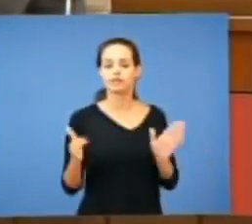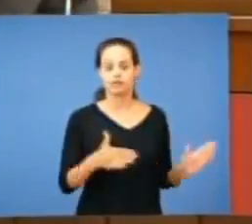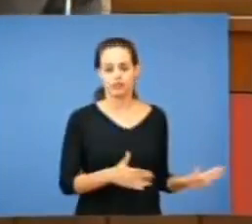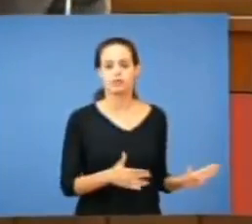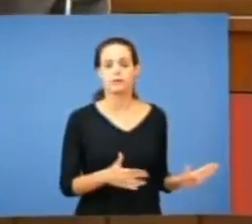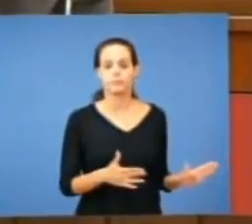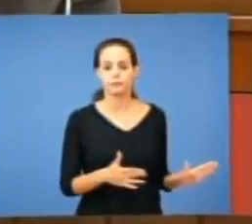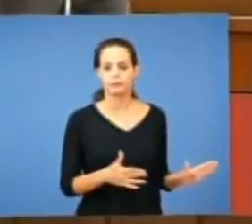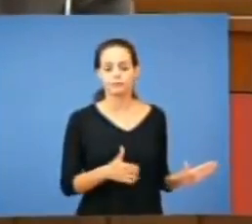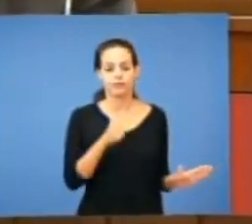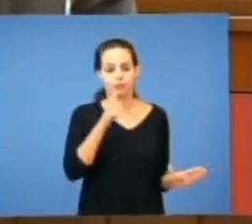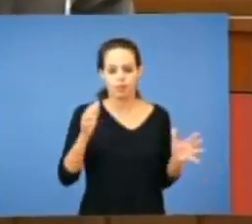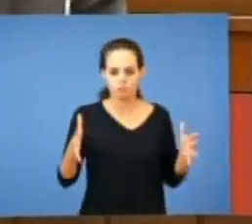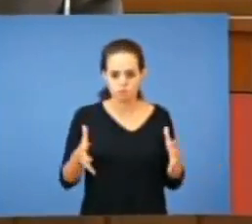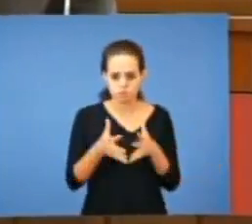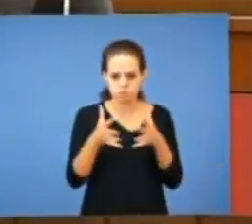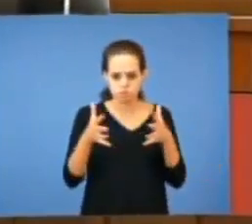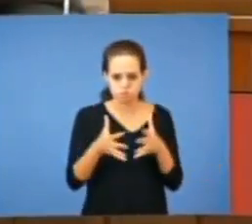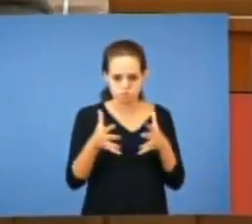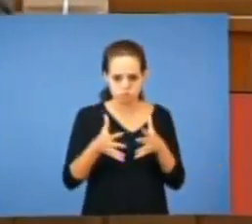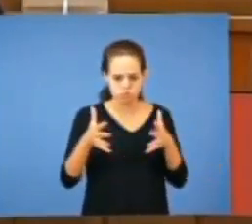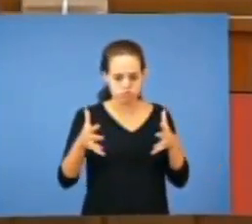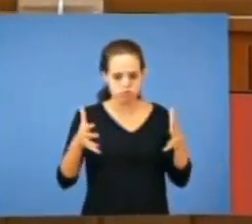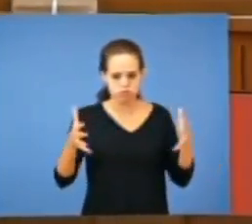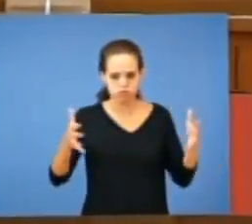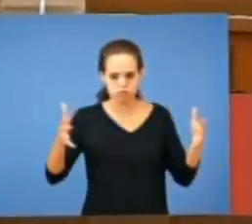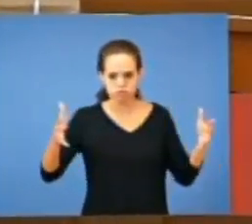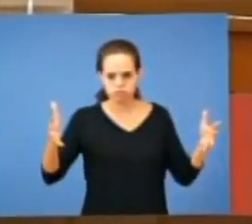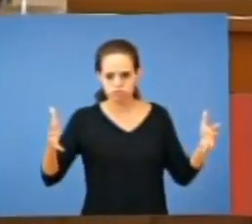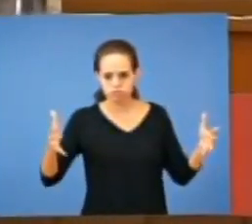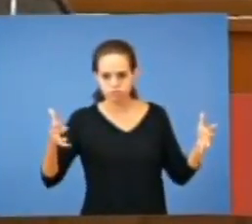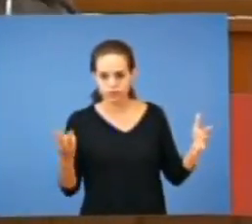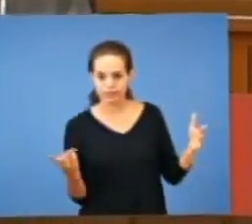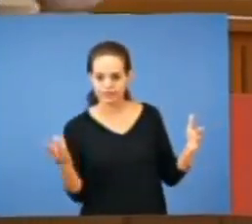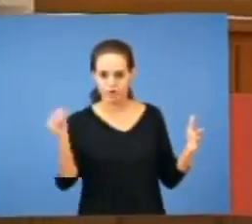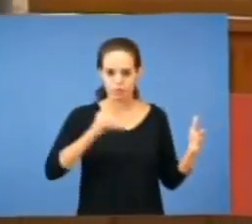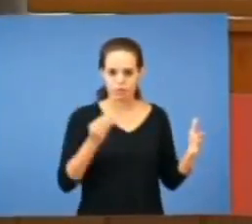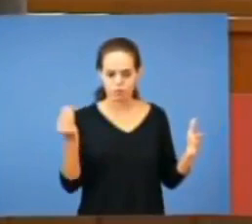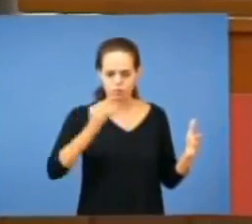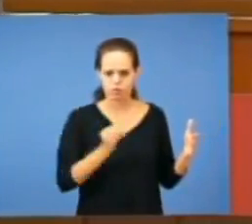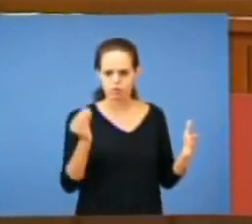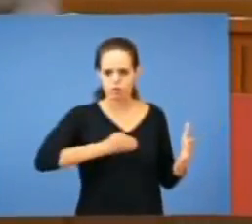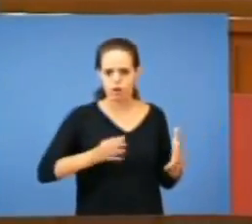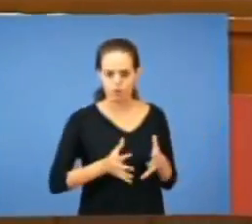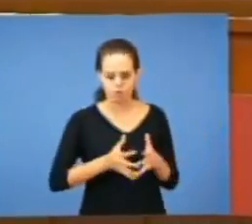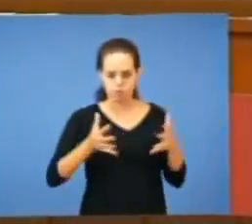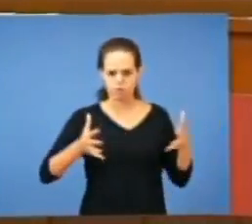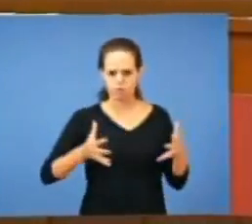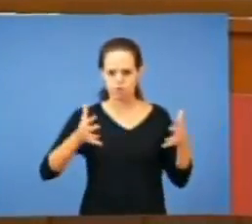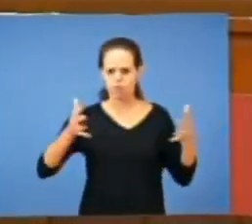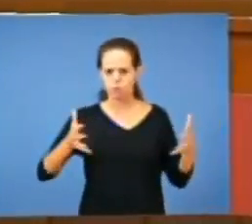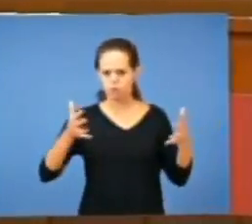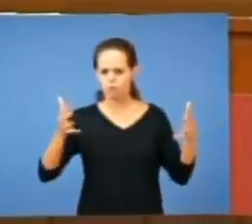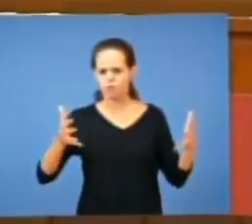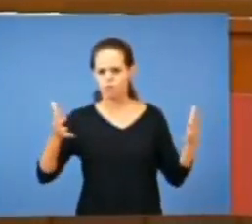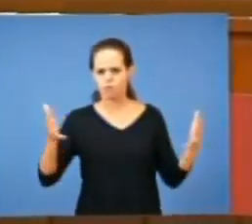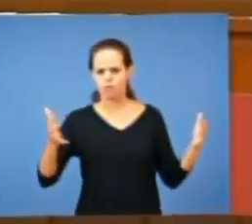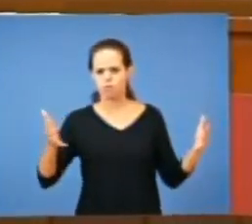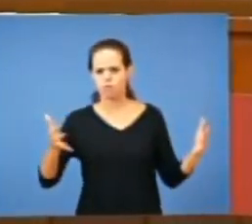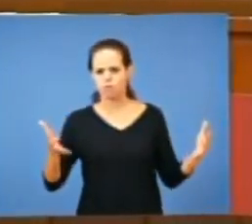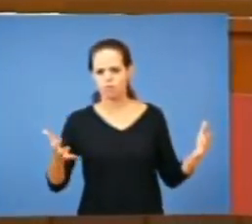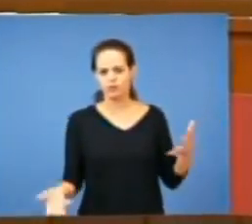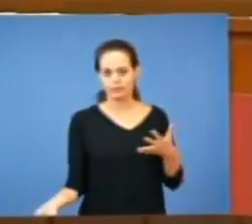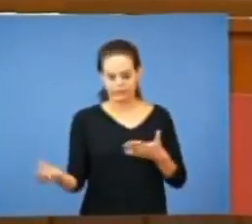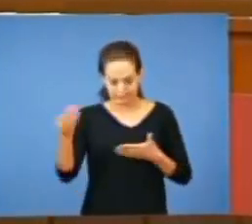woman picks up the leaven and puts in 3 measures of wheat, is an unfaithful church. She leavened the whole